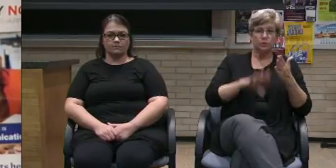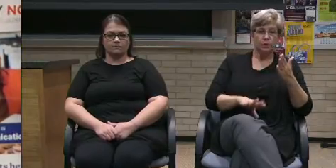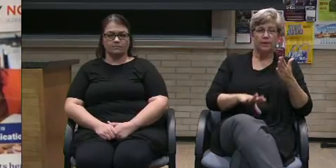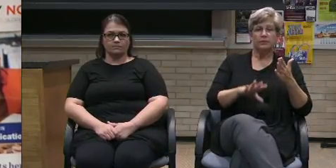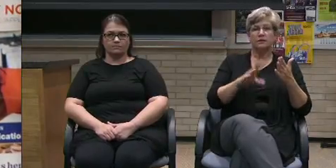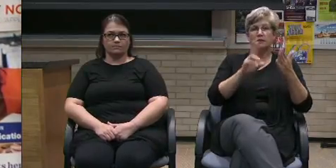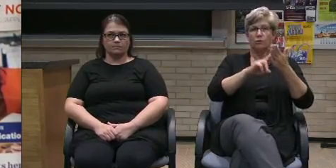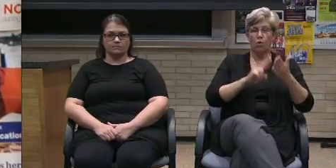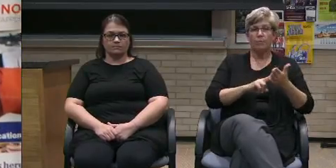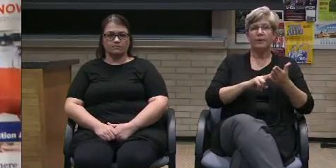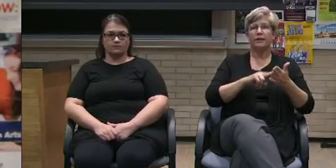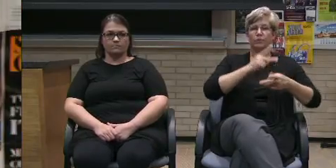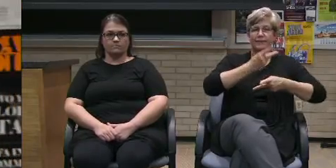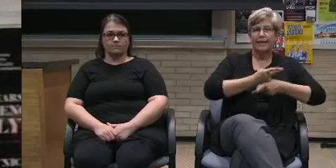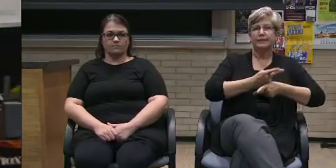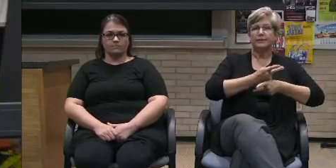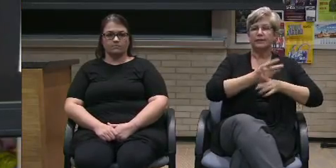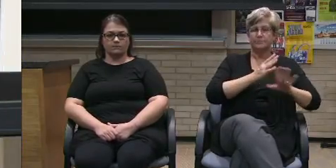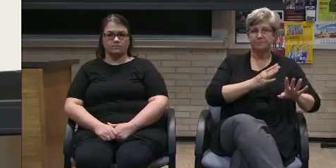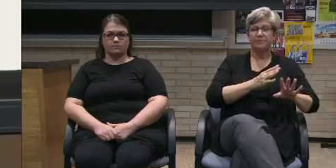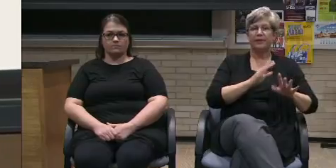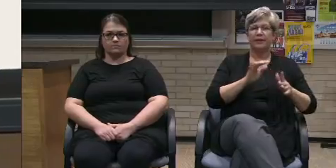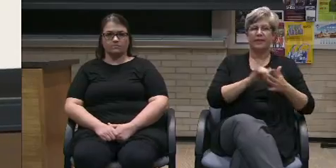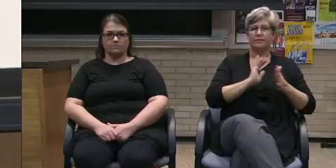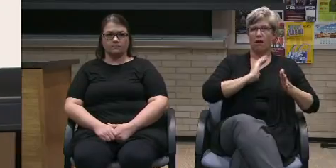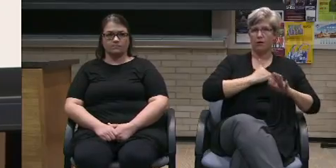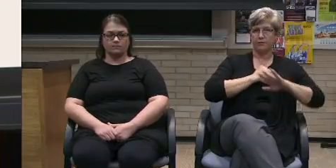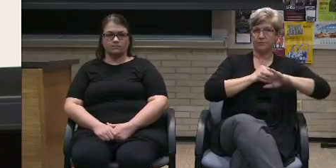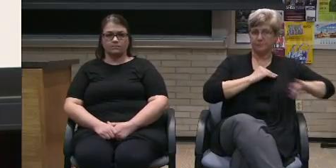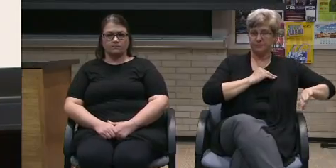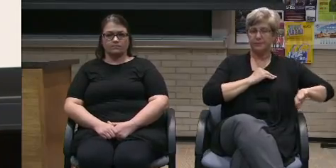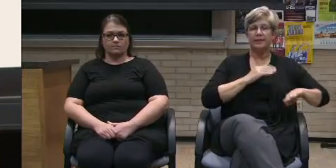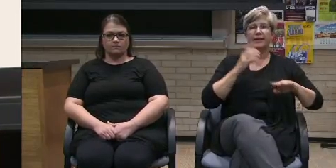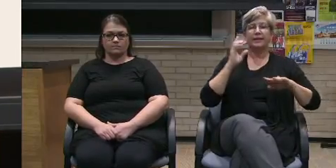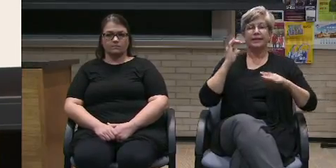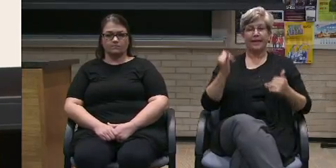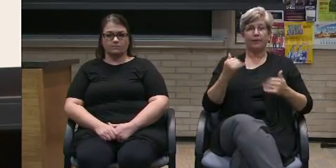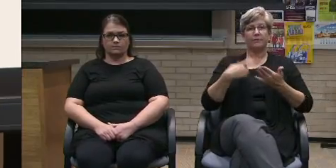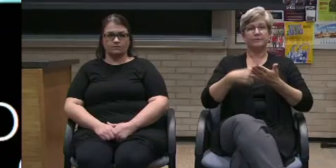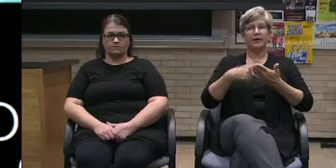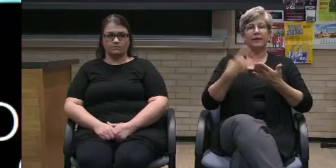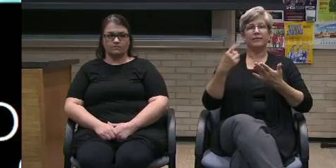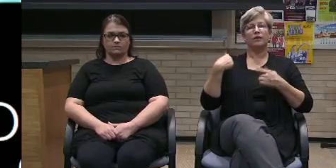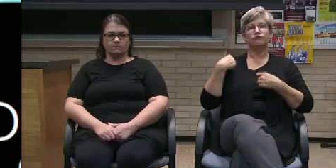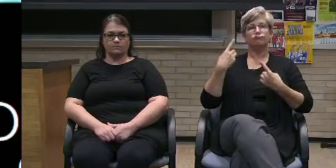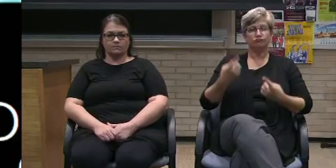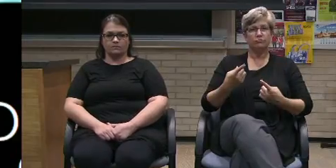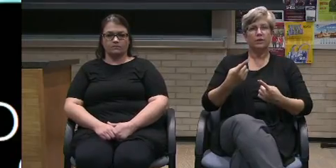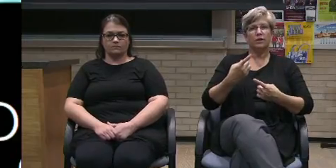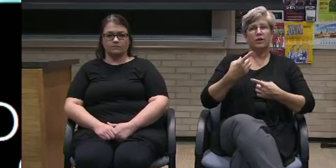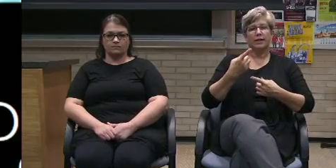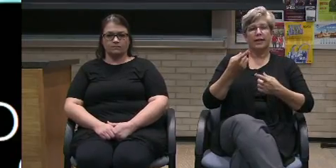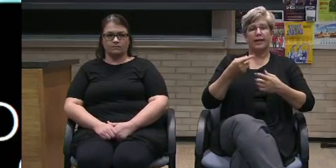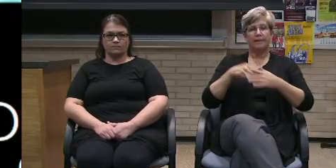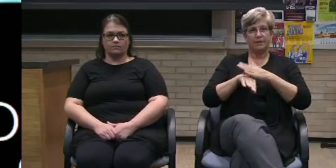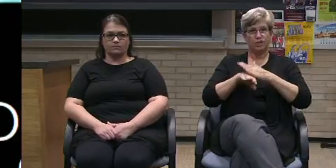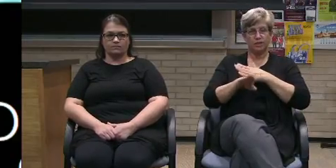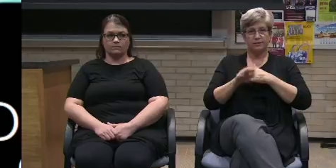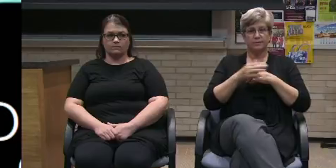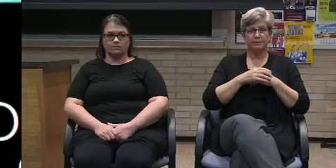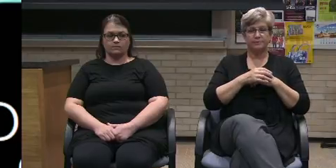next is when we get into the traditional admissions funnel. Our concern for student success. With